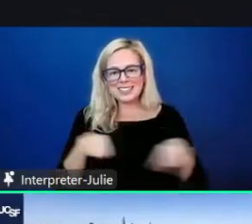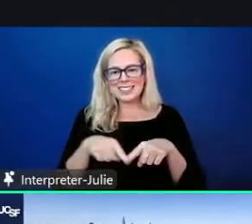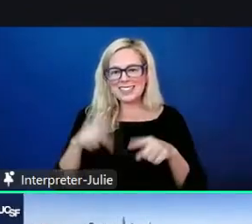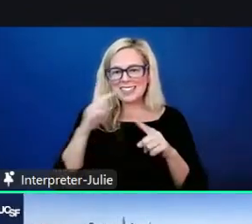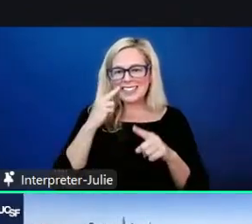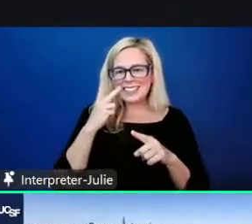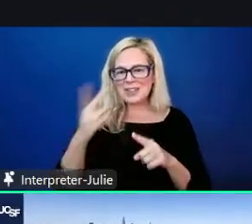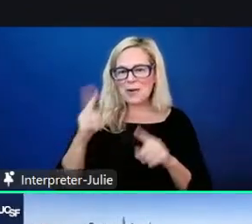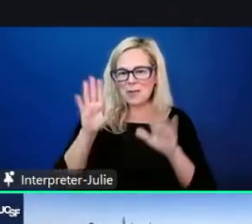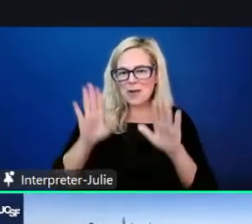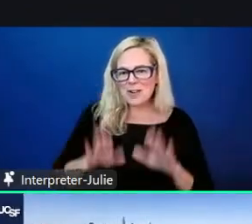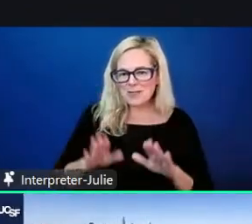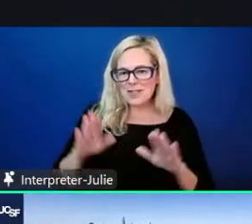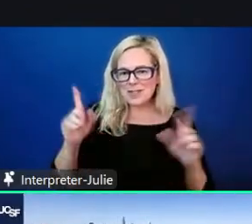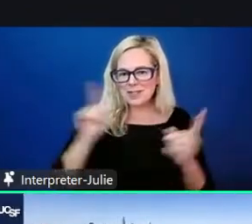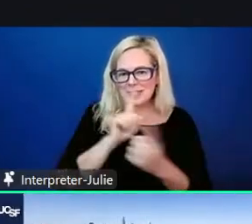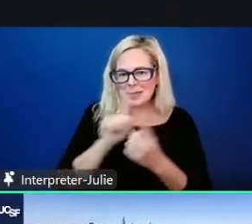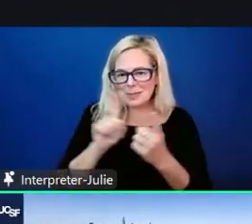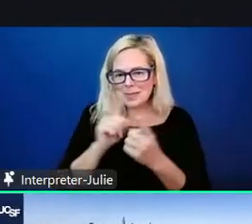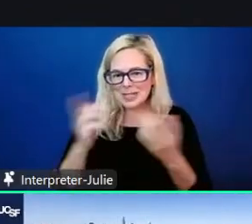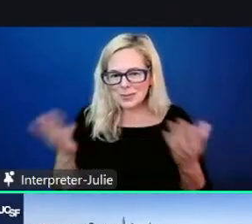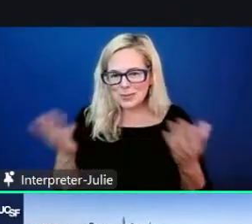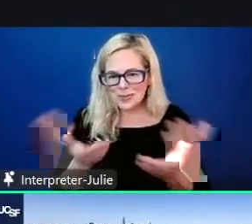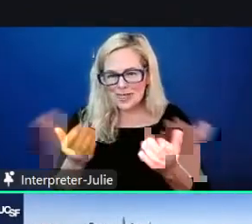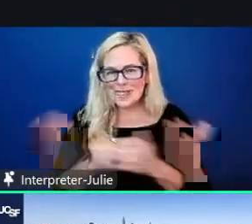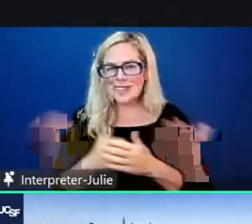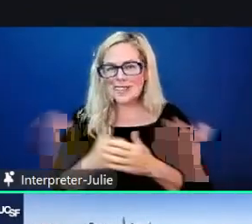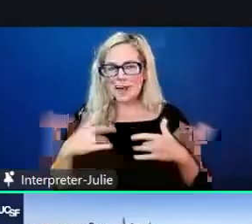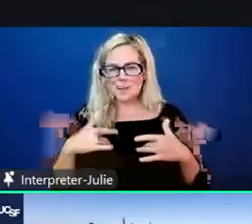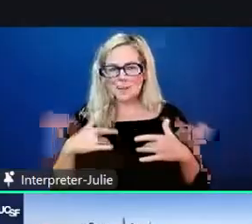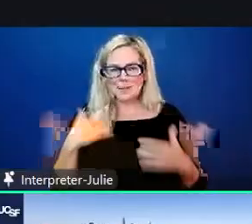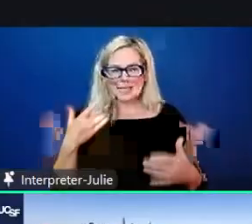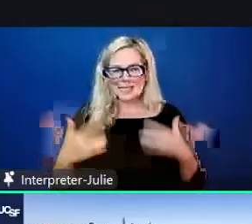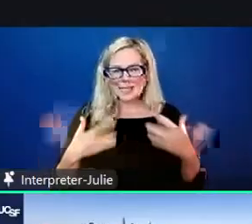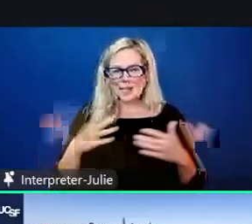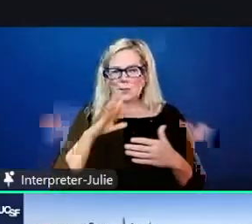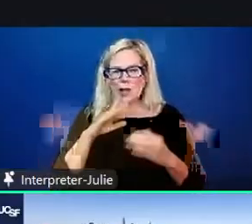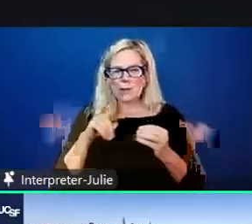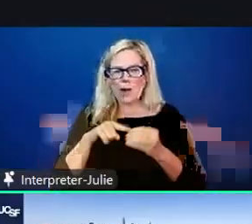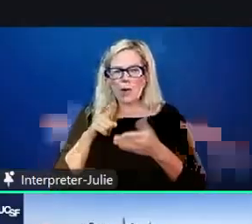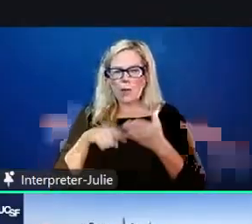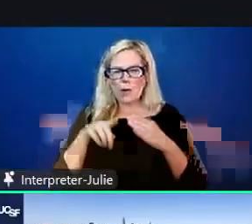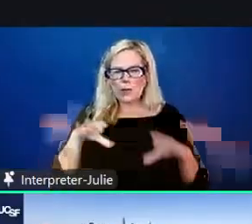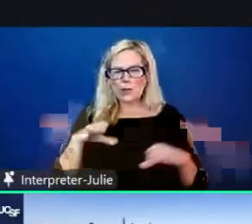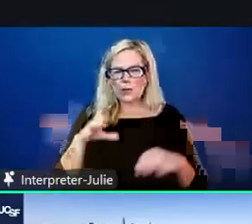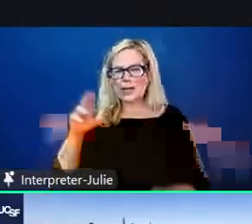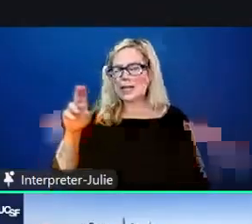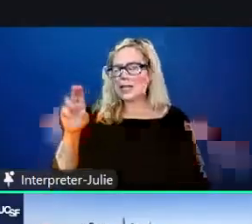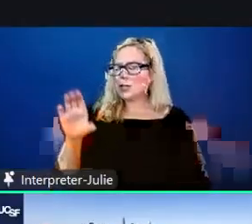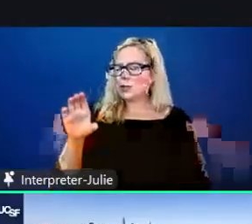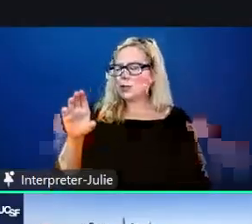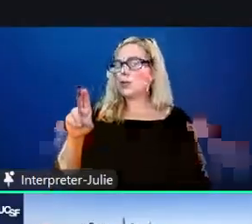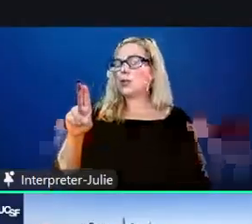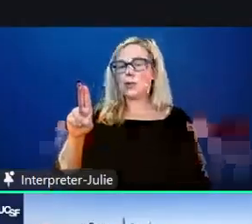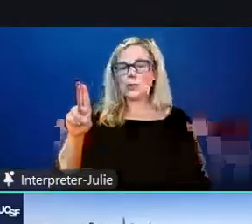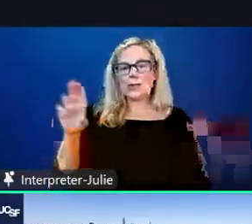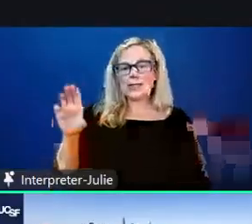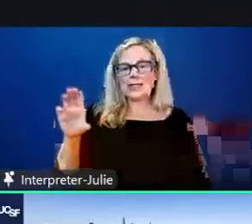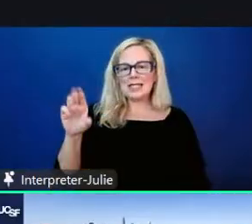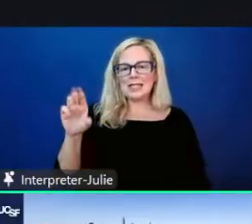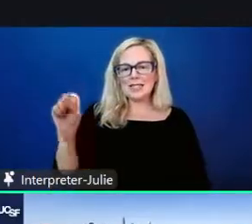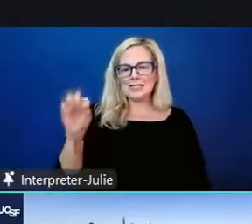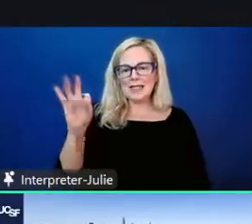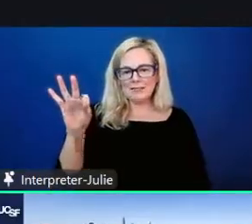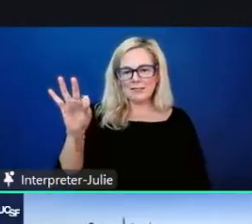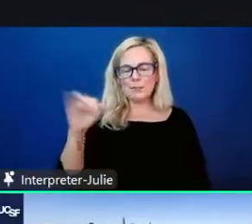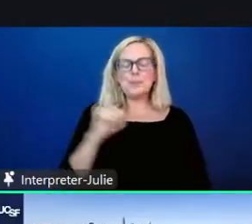everyone here. I'm really excited to talk about what we've been doing over at UCSF. So just